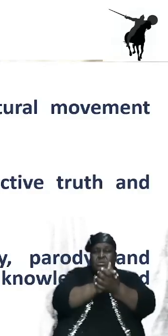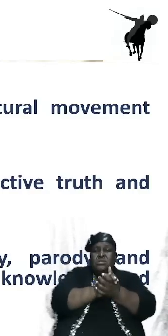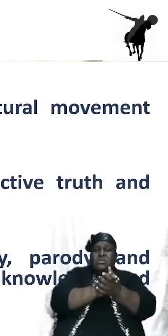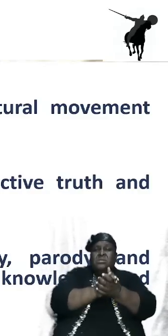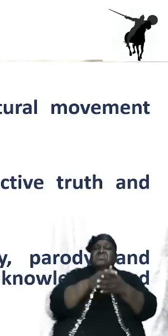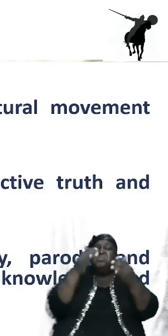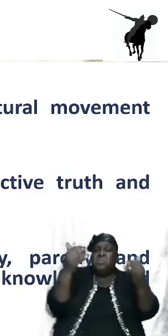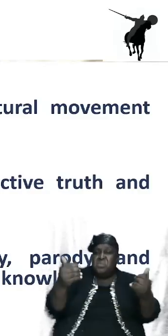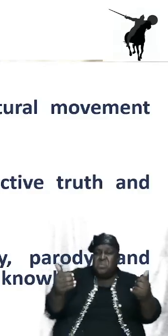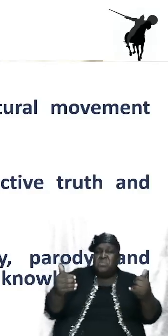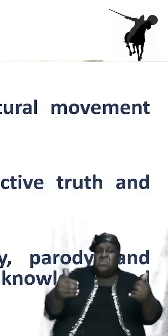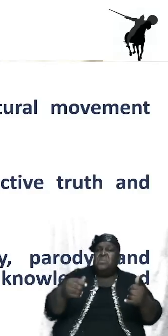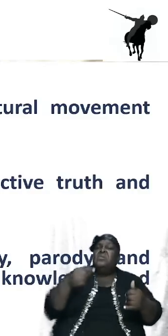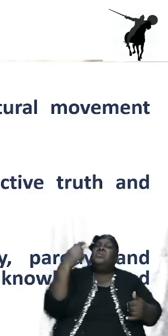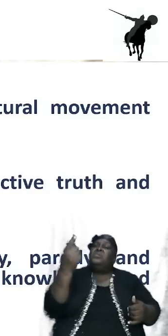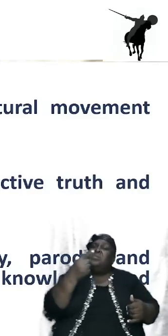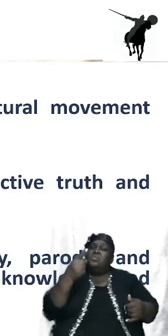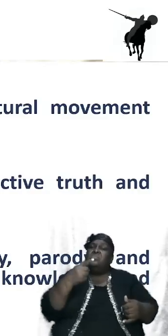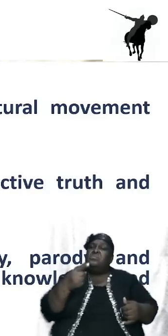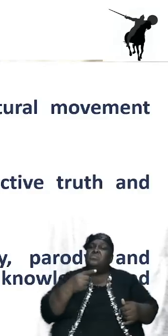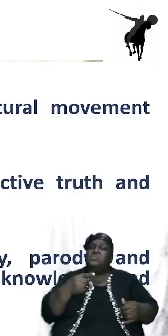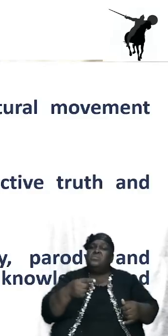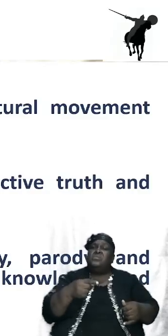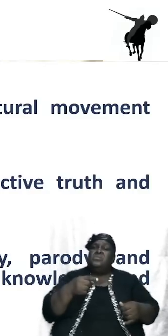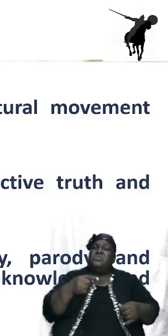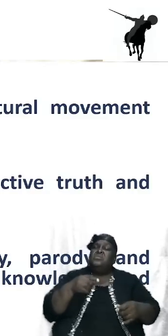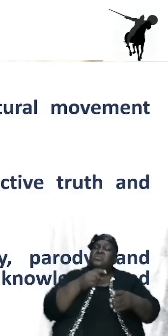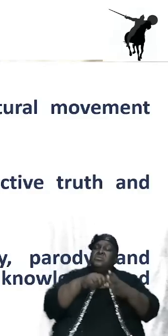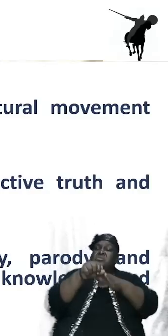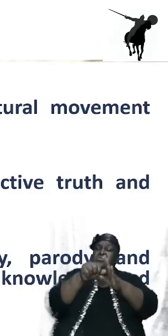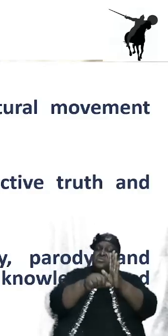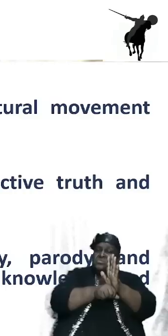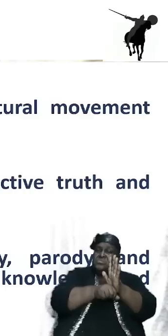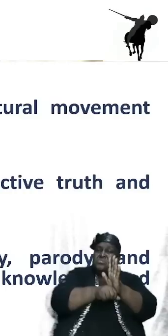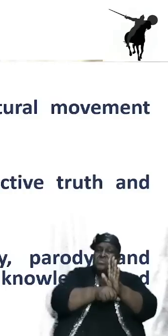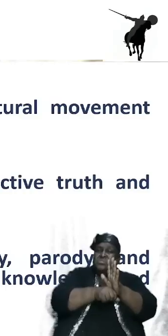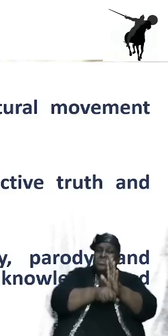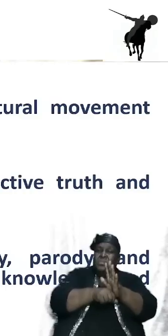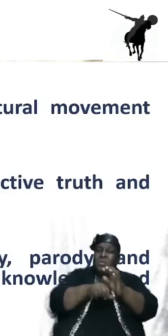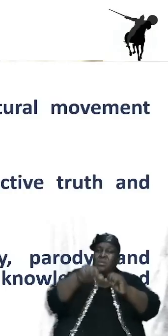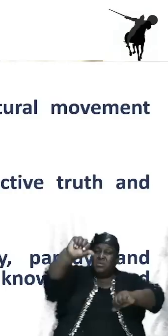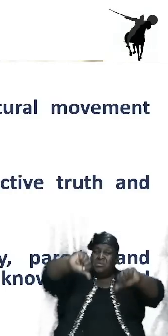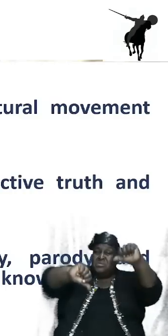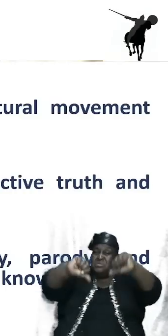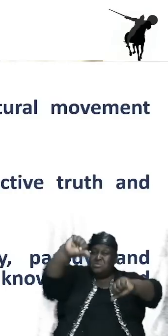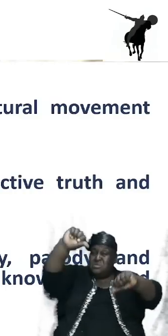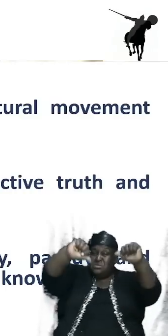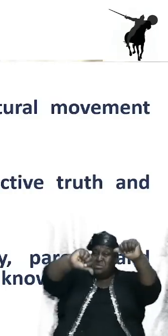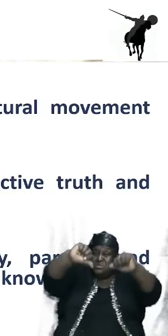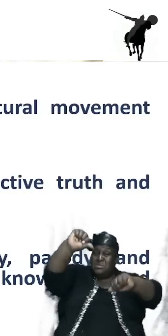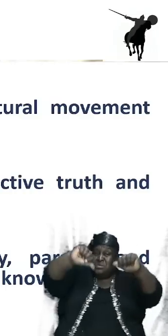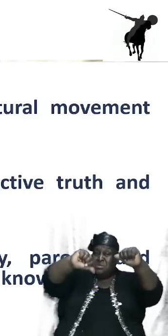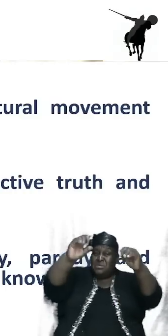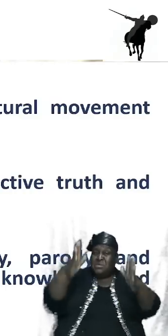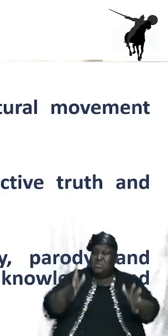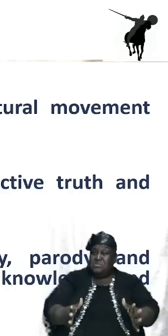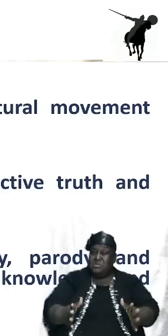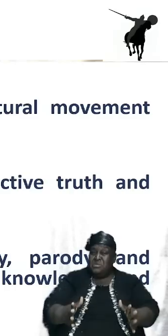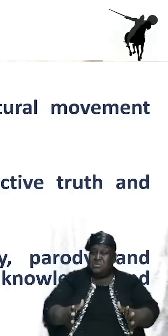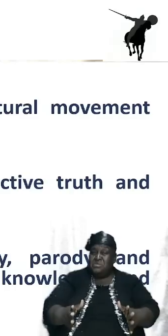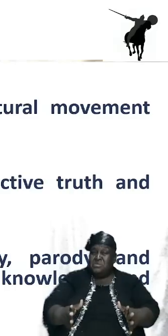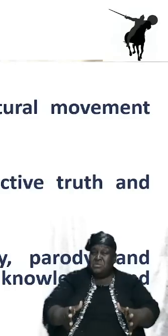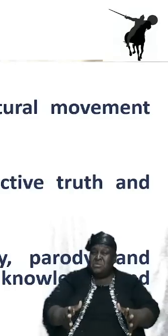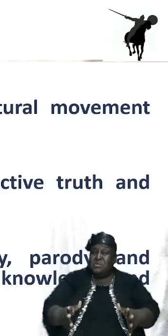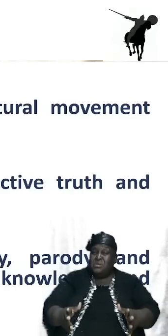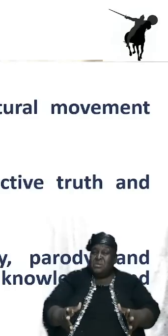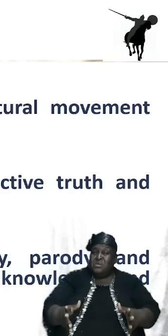time was always based on the scriptures. That's why you see the scientists, even men like all those great scientists, their